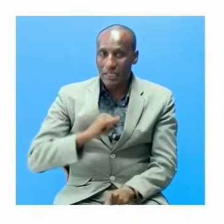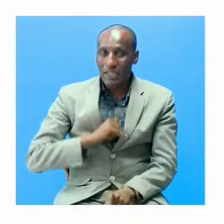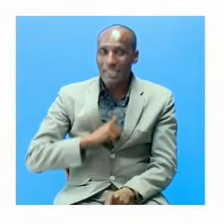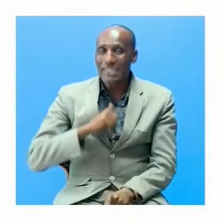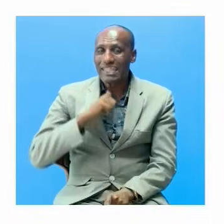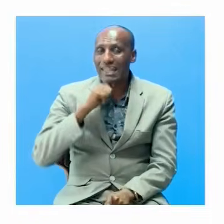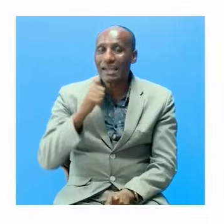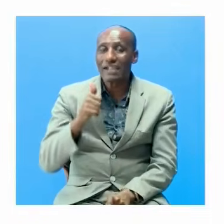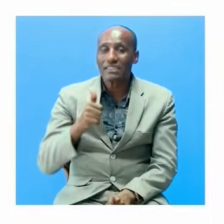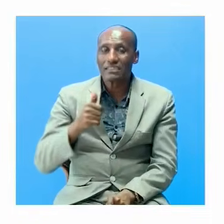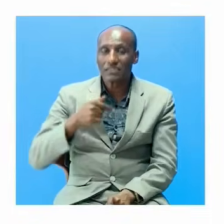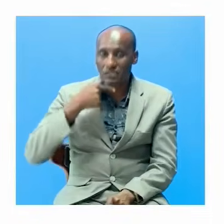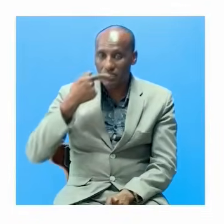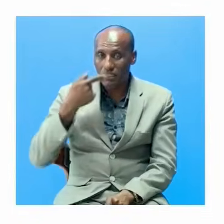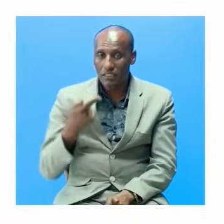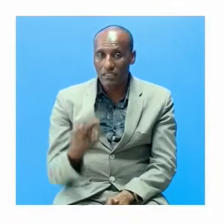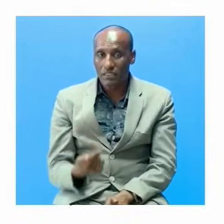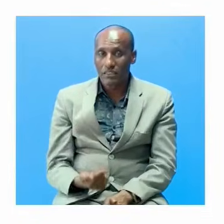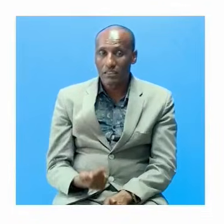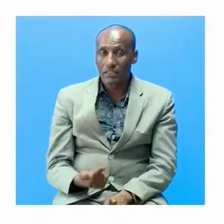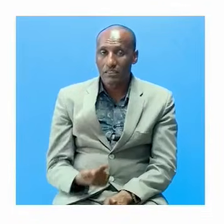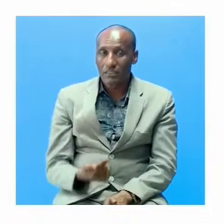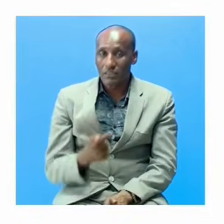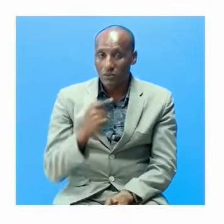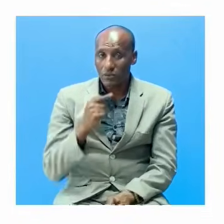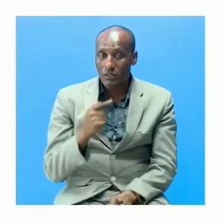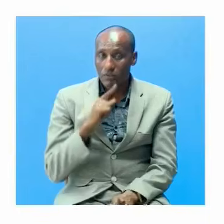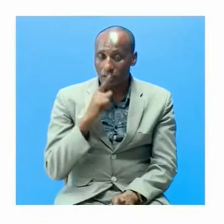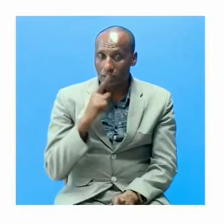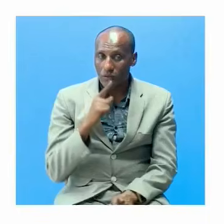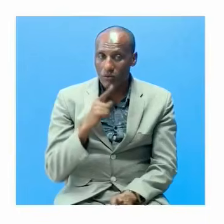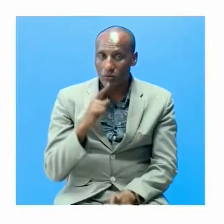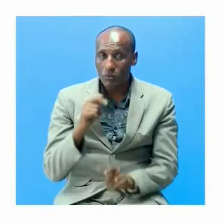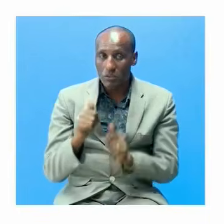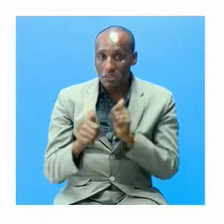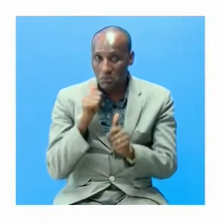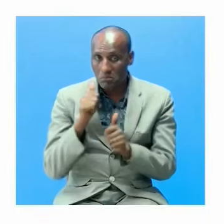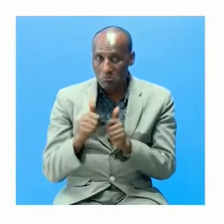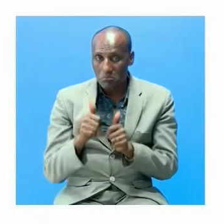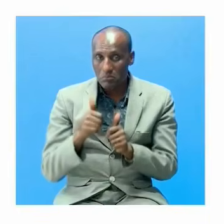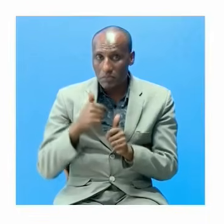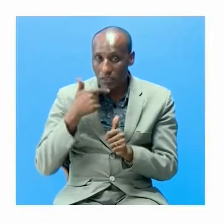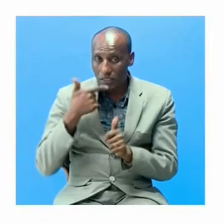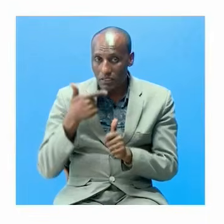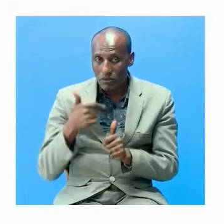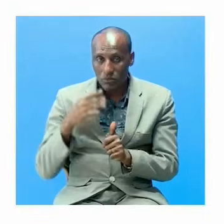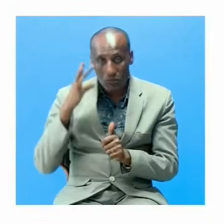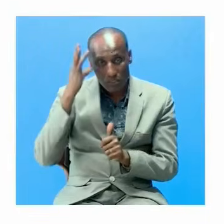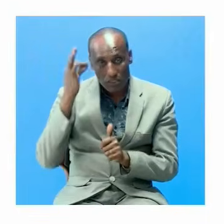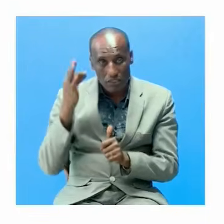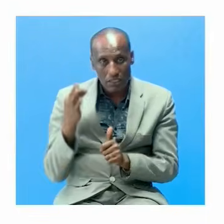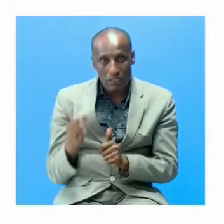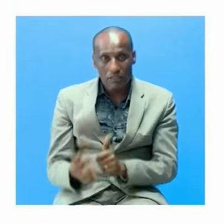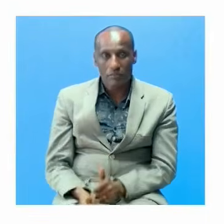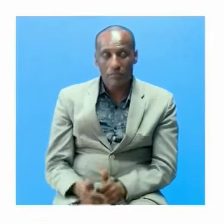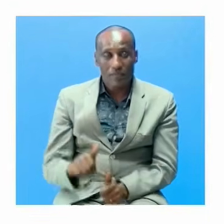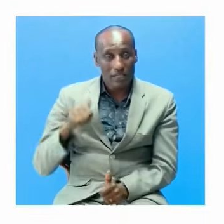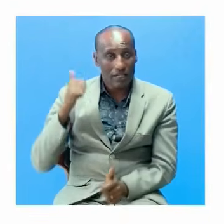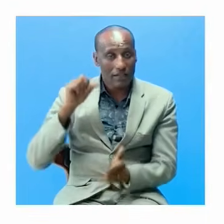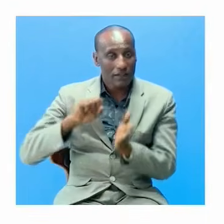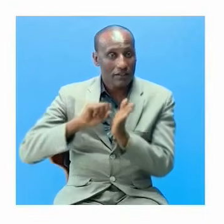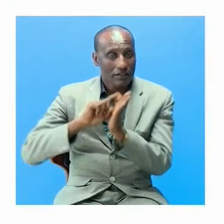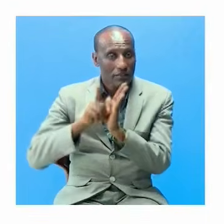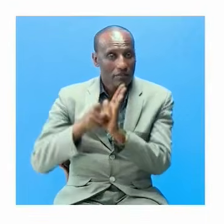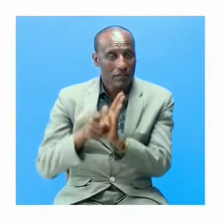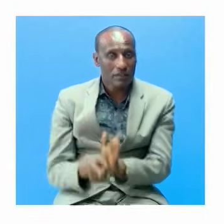tell. Be careful on this sentence. But I can't tell. This is the one which makes you decide which